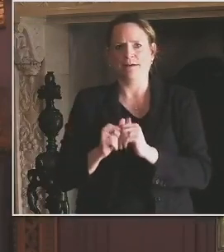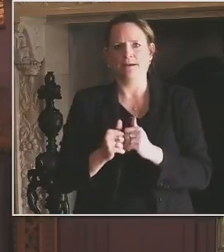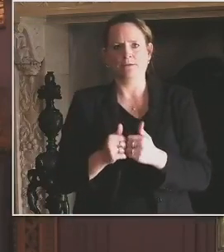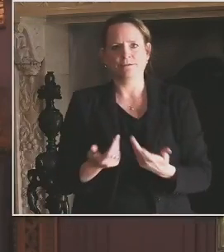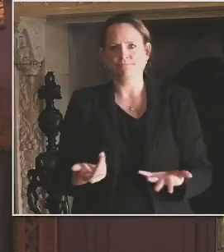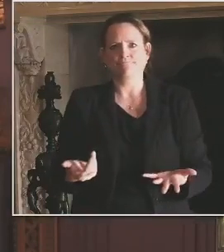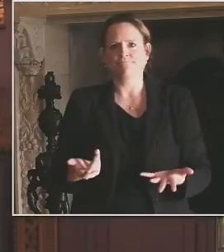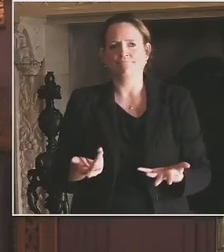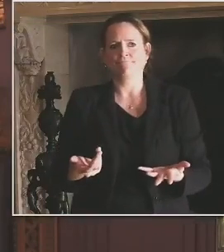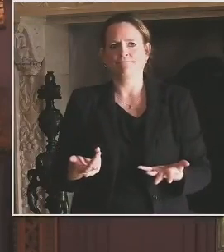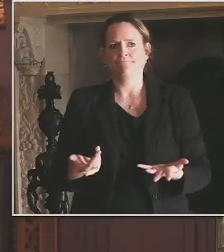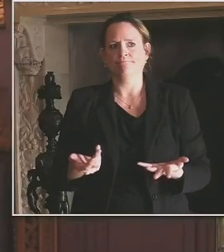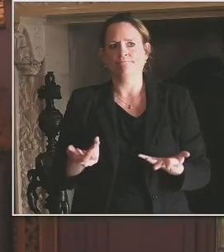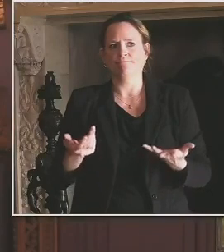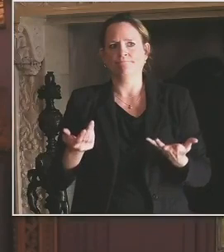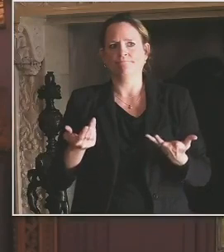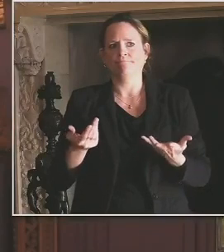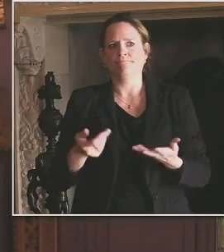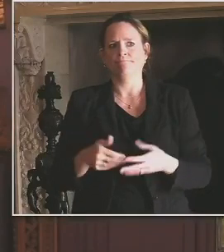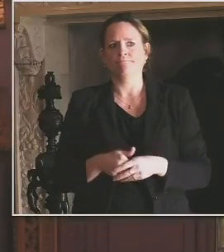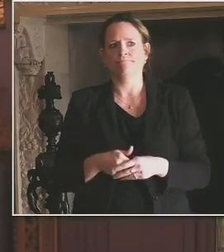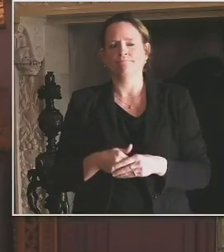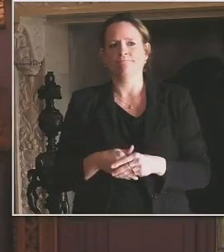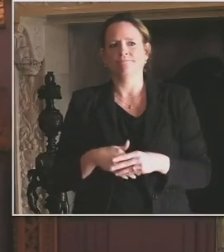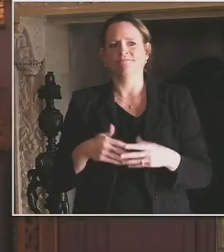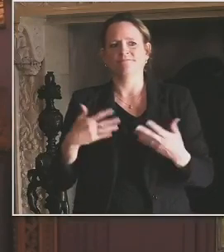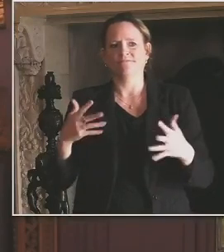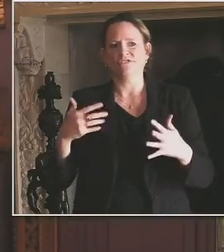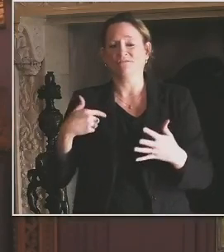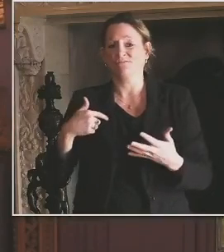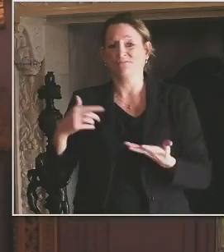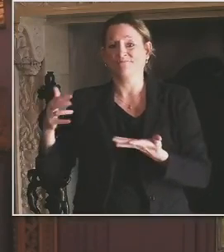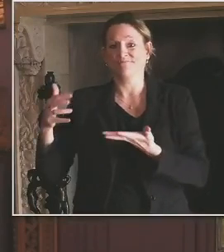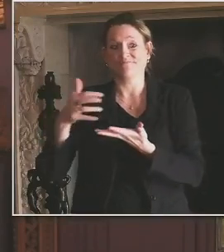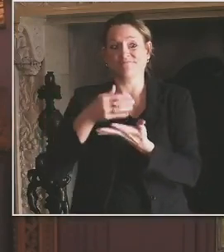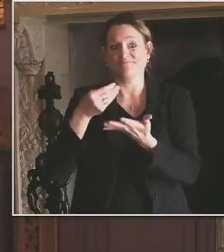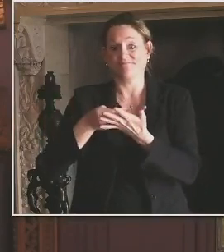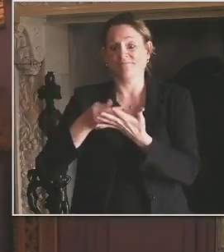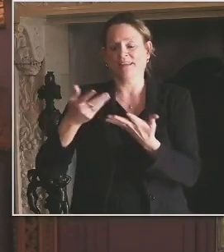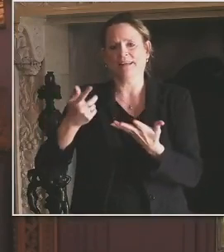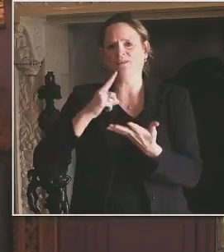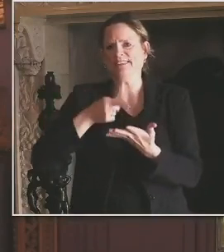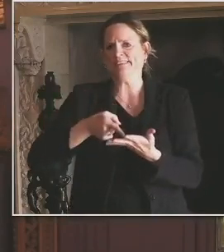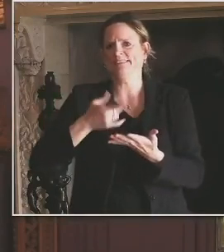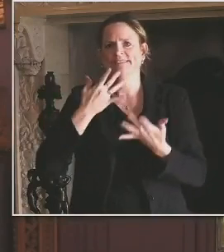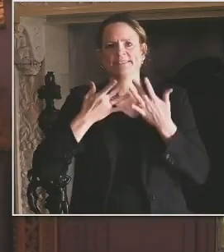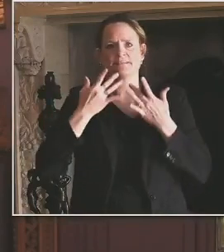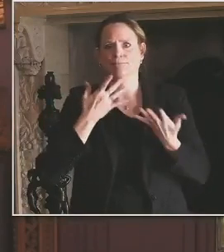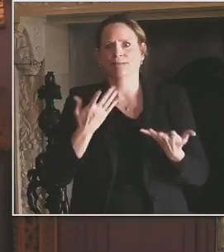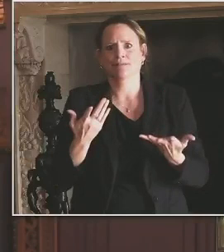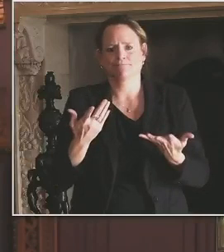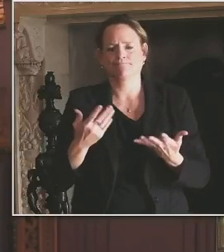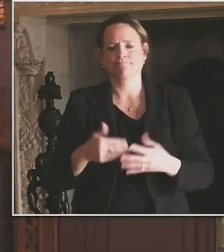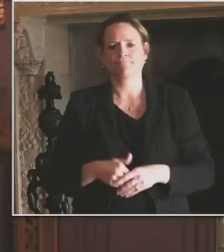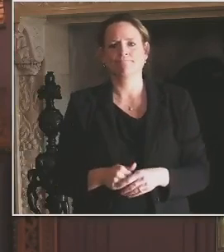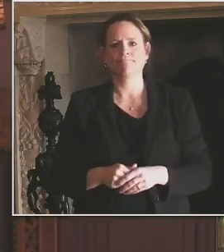sources are drying up just like everybody else's. But what we're doing is making cuts